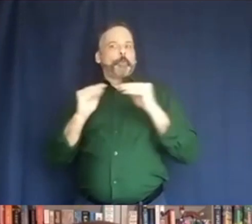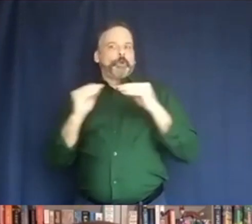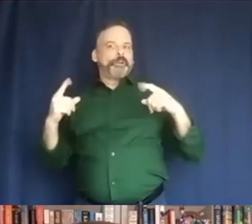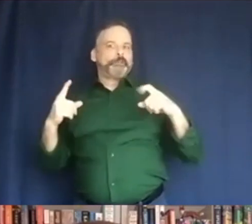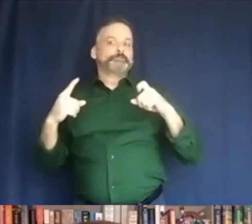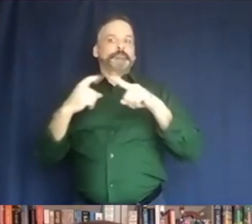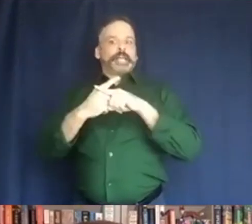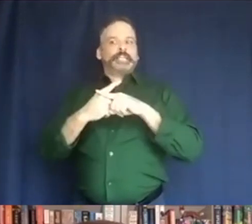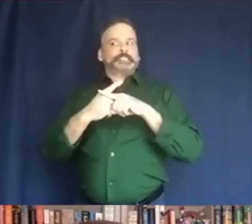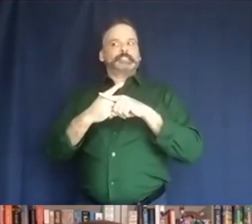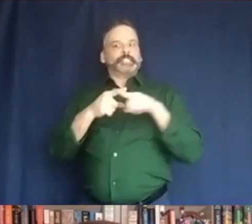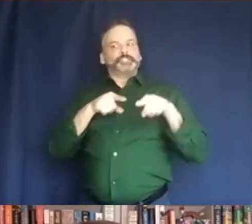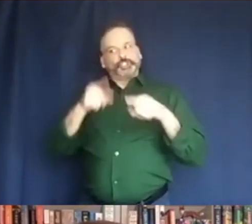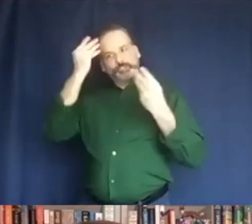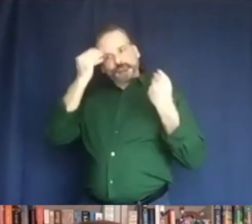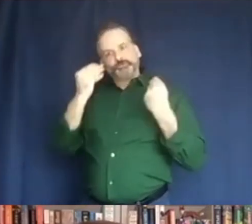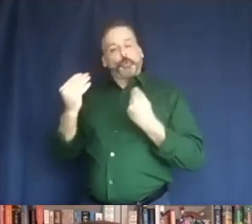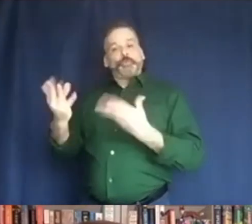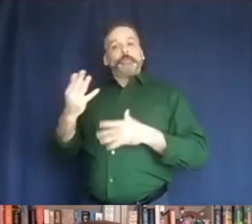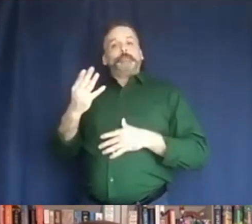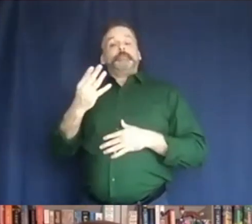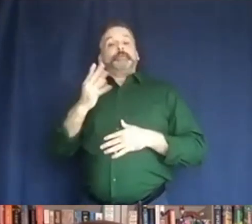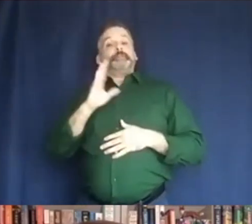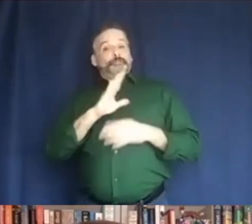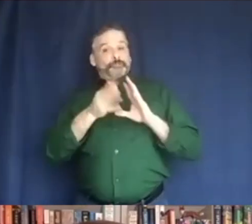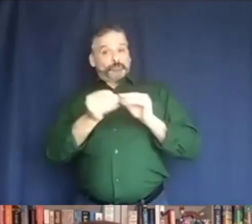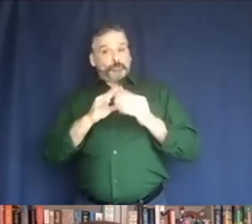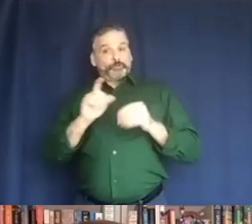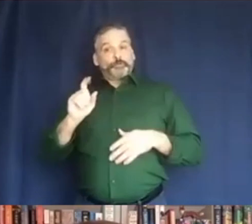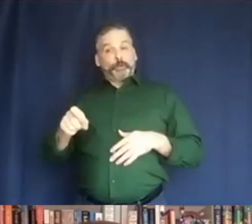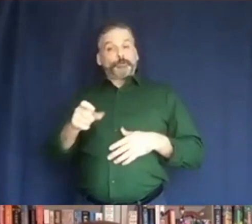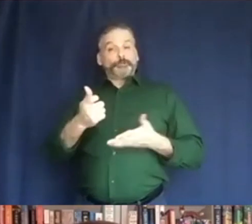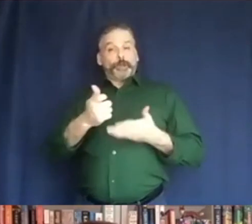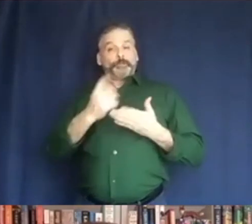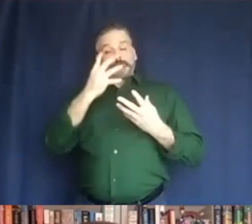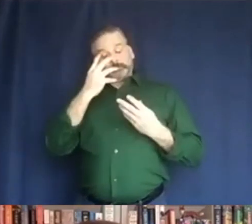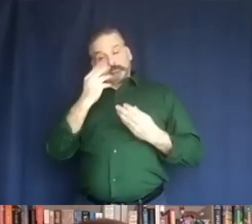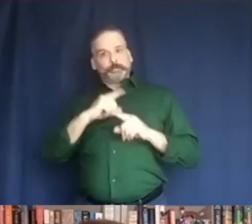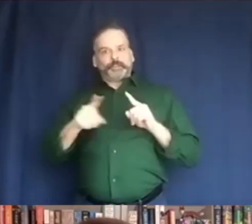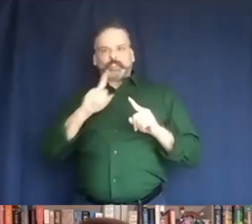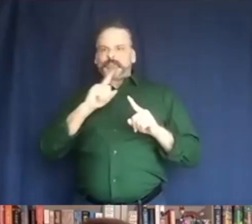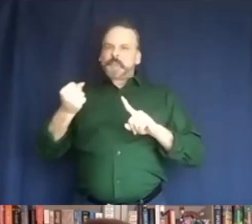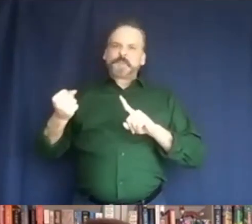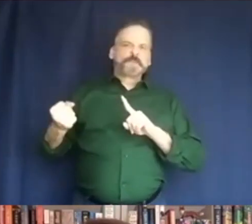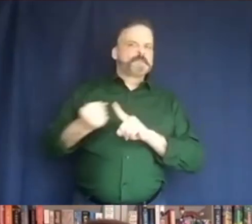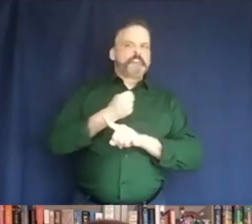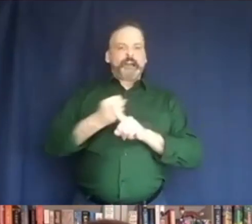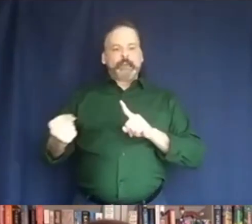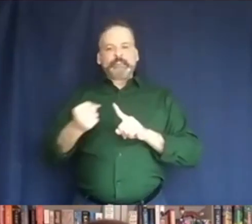them. And they were supposed to lull us, but they were like very violent or